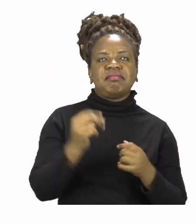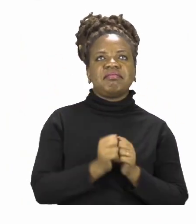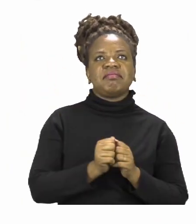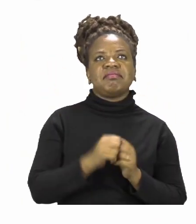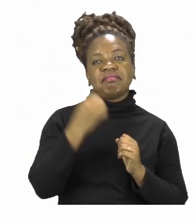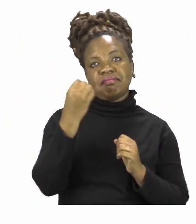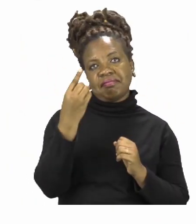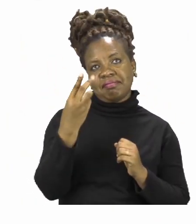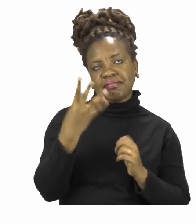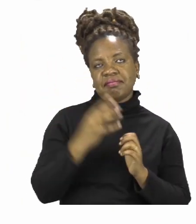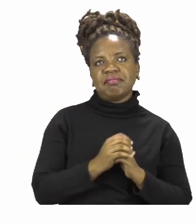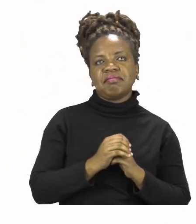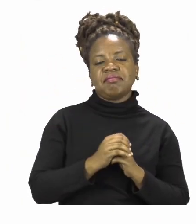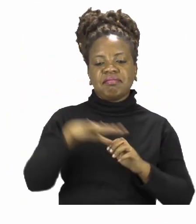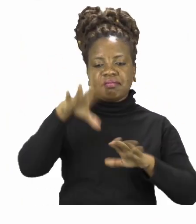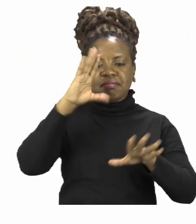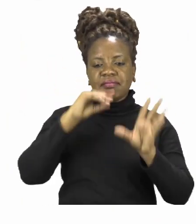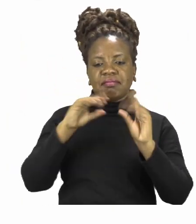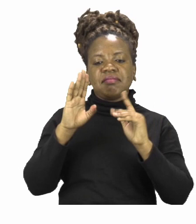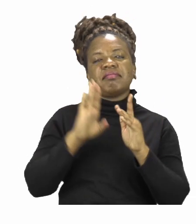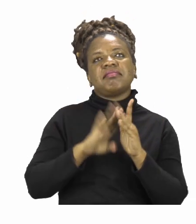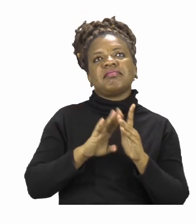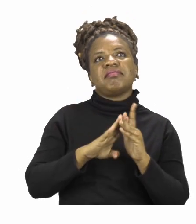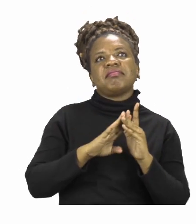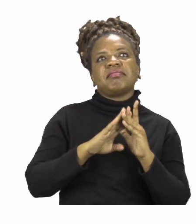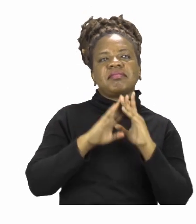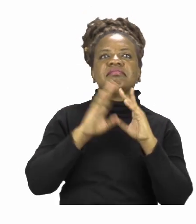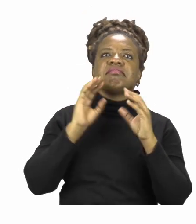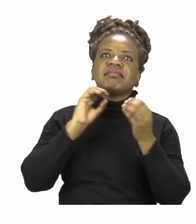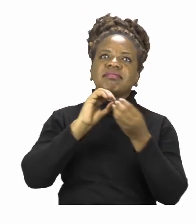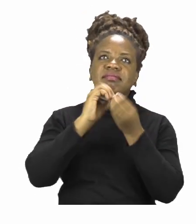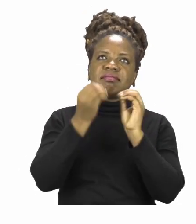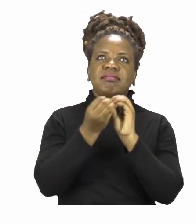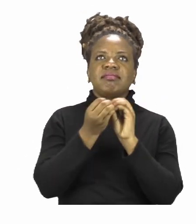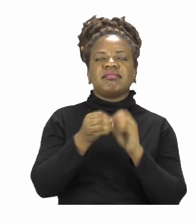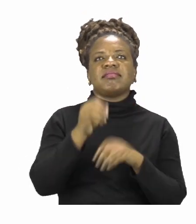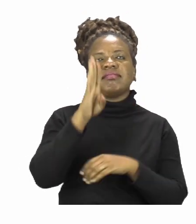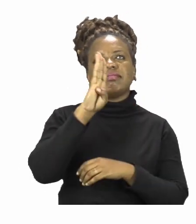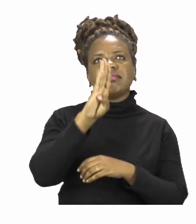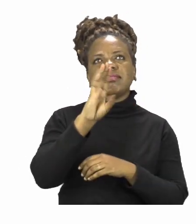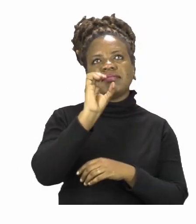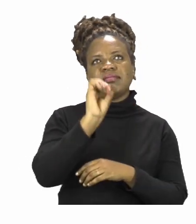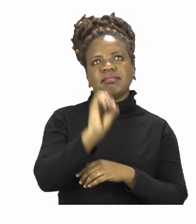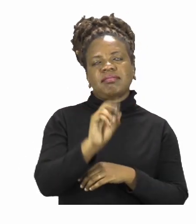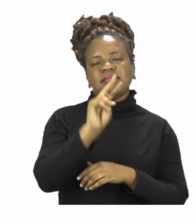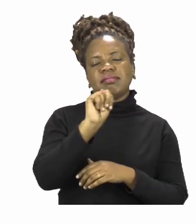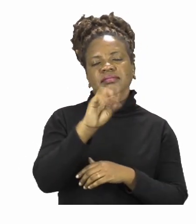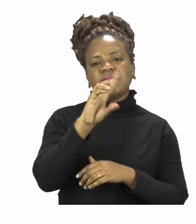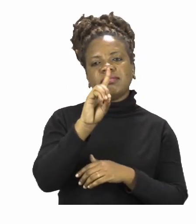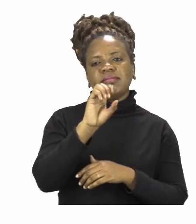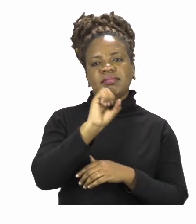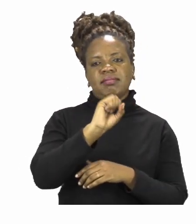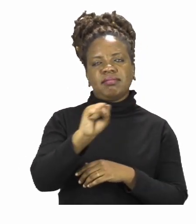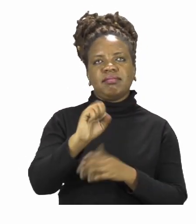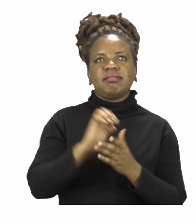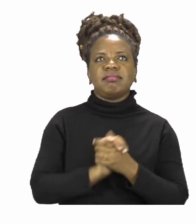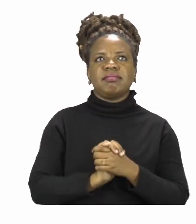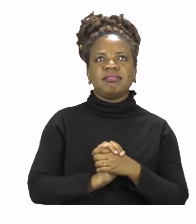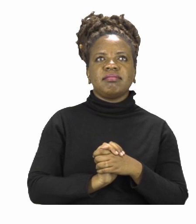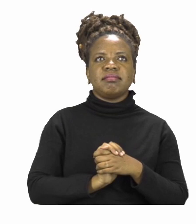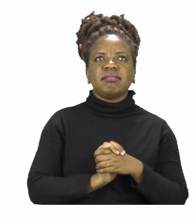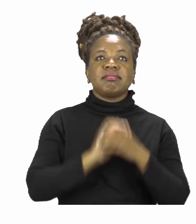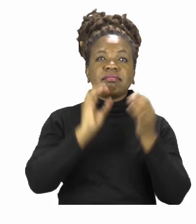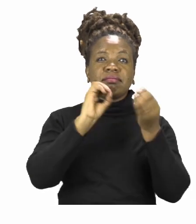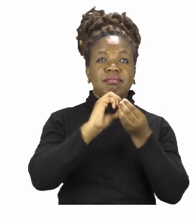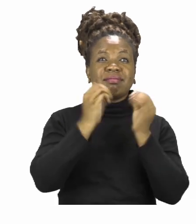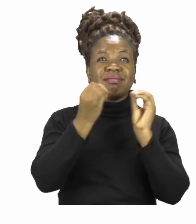number bonds. Now we have 3 questions to answer with different parts of it. The first one is asking you to write the